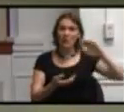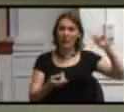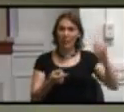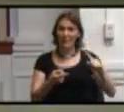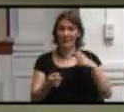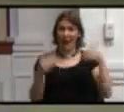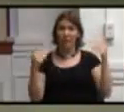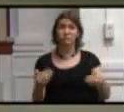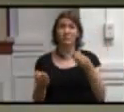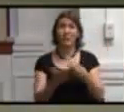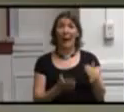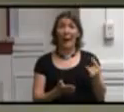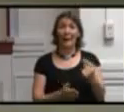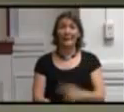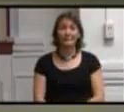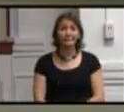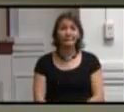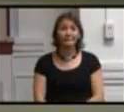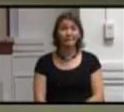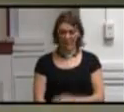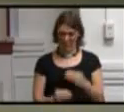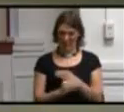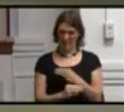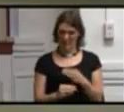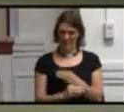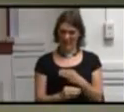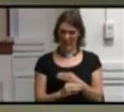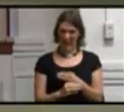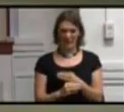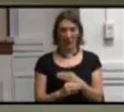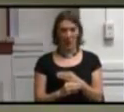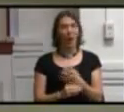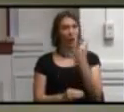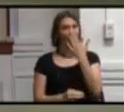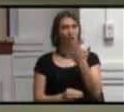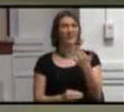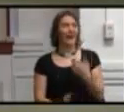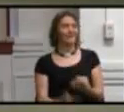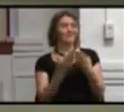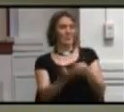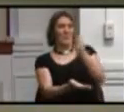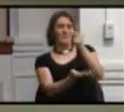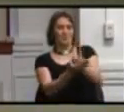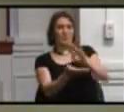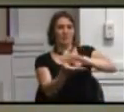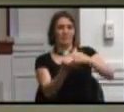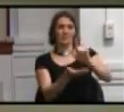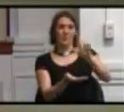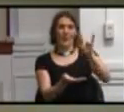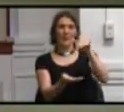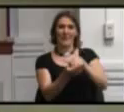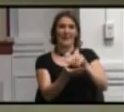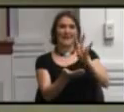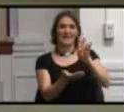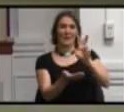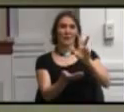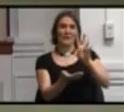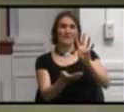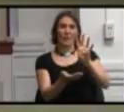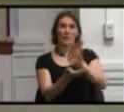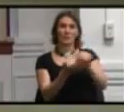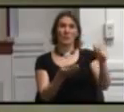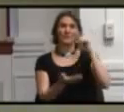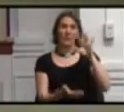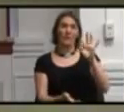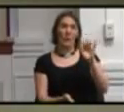Yep. $95,000. Yeah. Well, math was not mine. I move we award a bid in the amount of $28,734 to